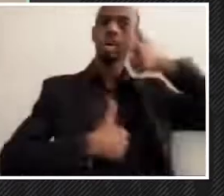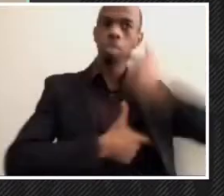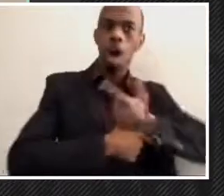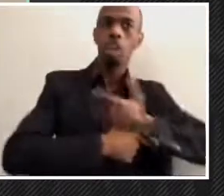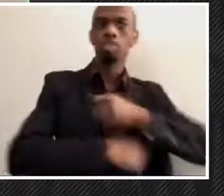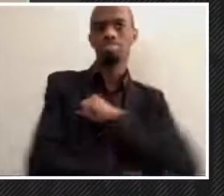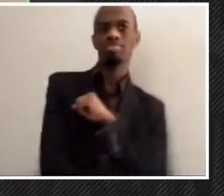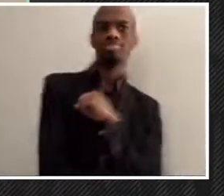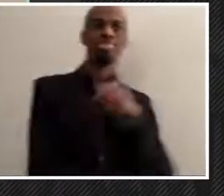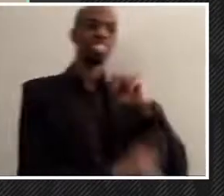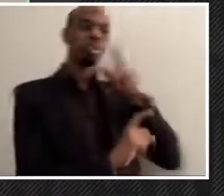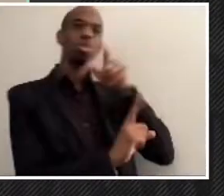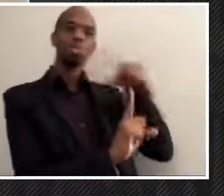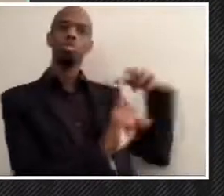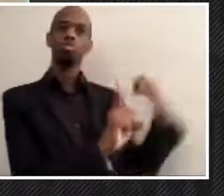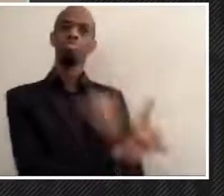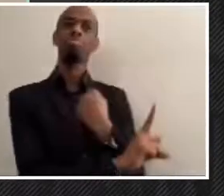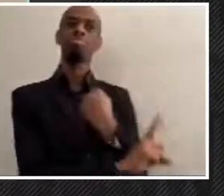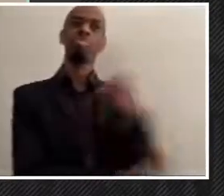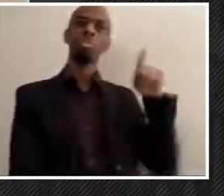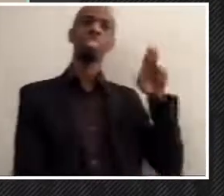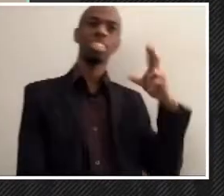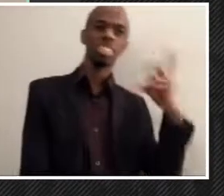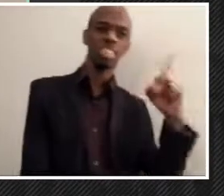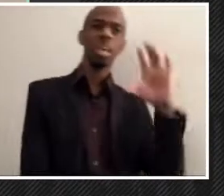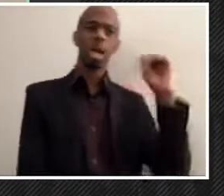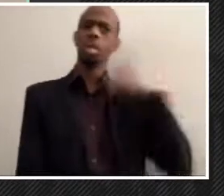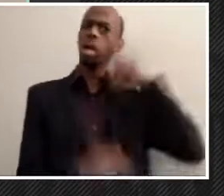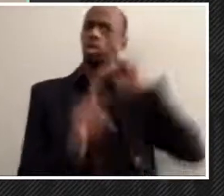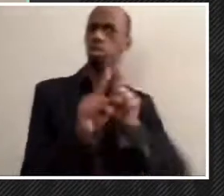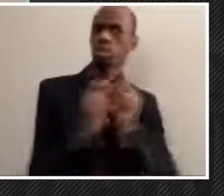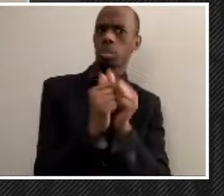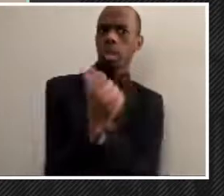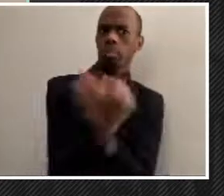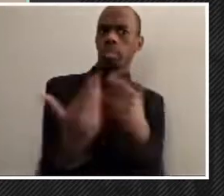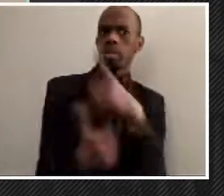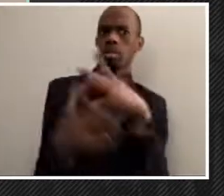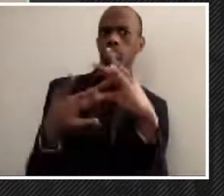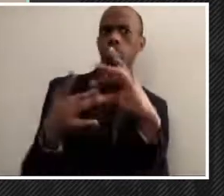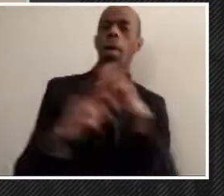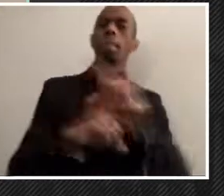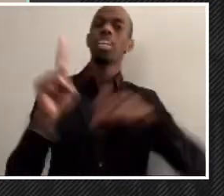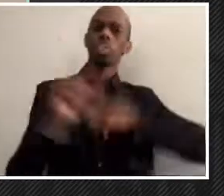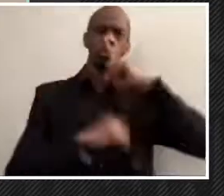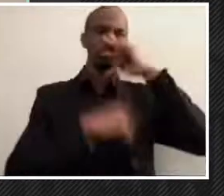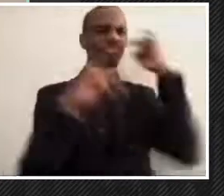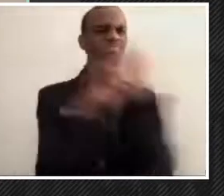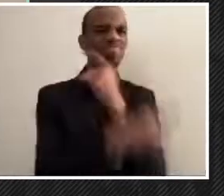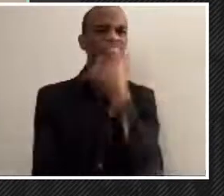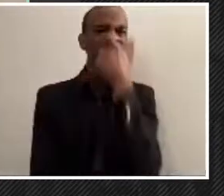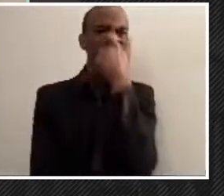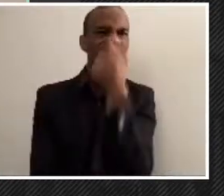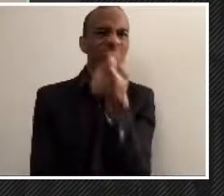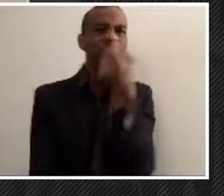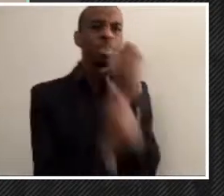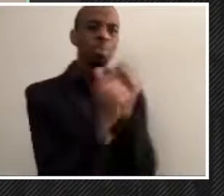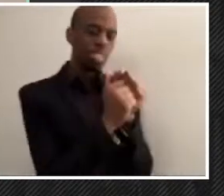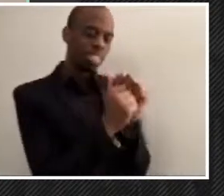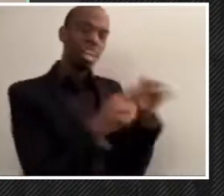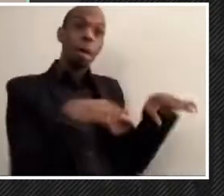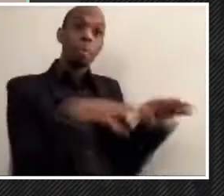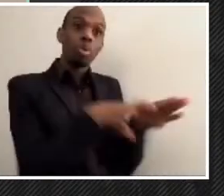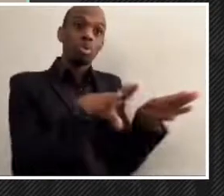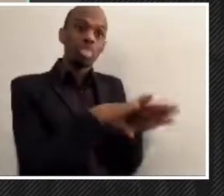irony about and I agree with everything you said, by the way. I'm not negating that. But the irony about the comment about the bootstrap, my brother writes